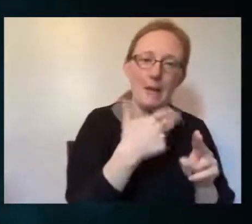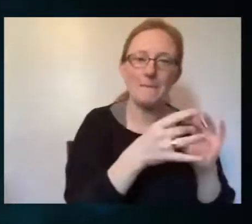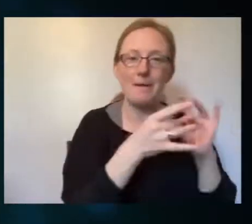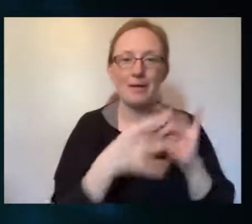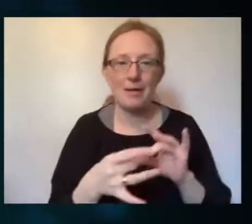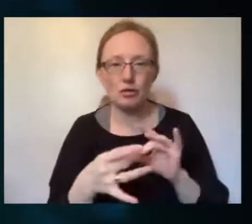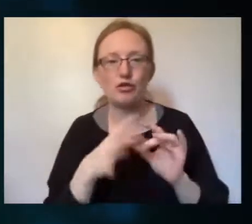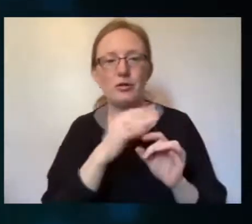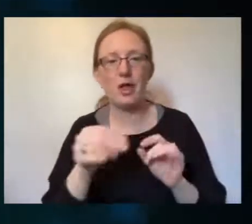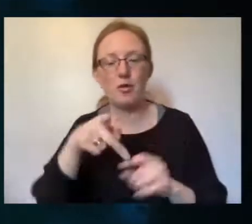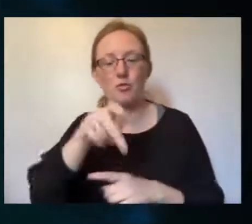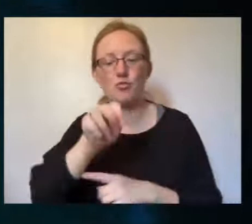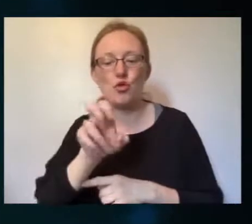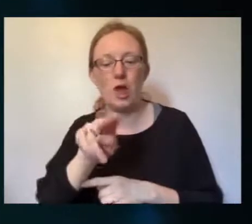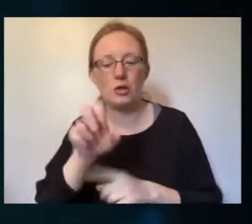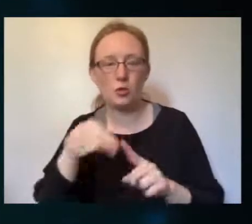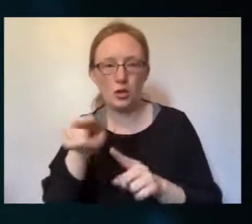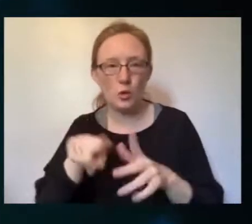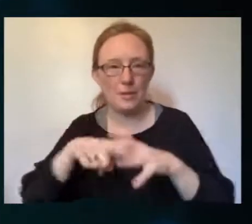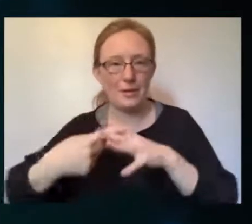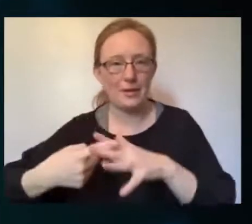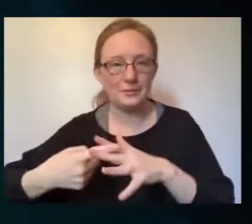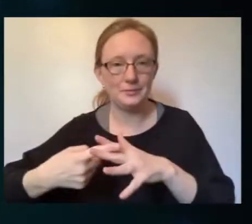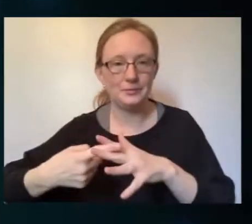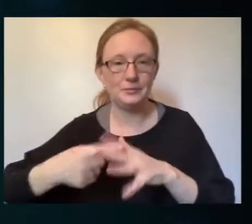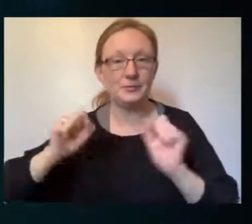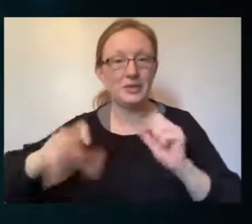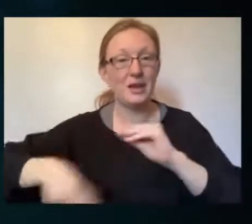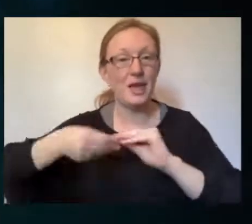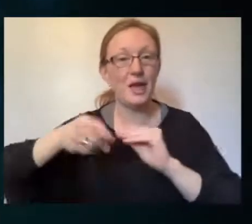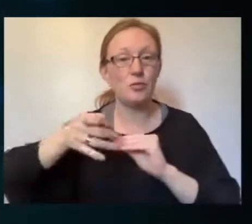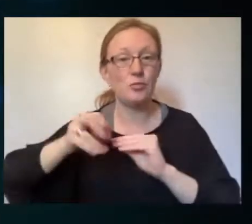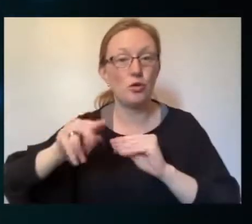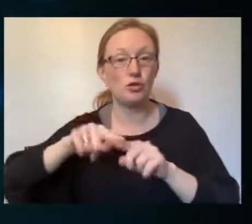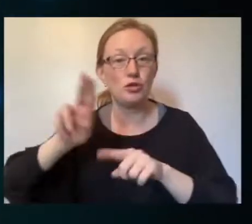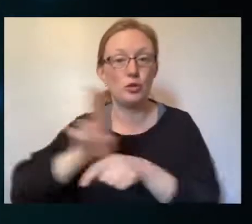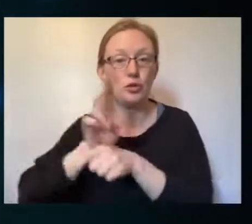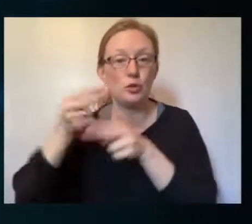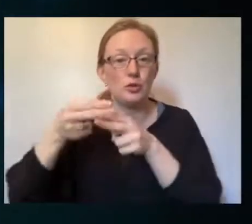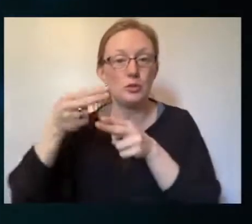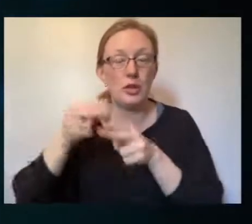and pronouns when you begin. And you can add your pronouns to your username